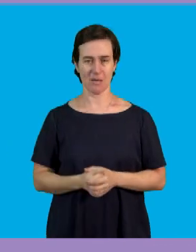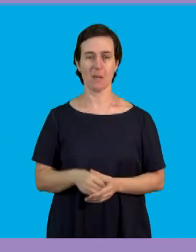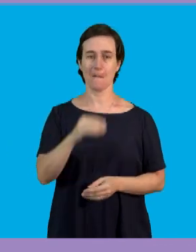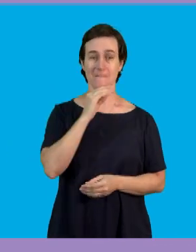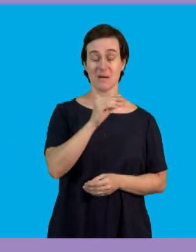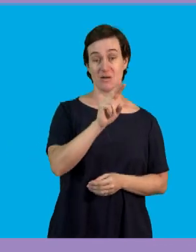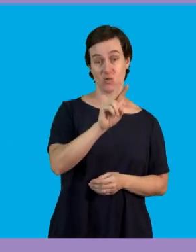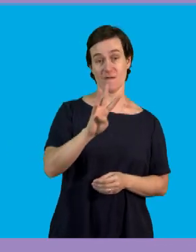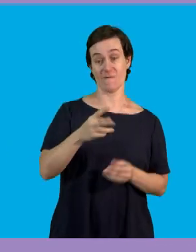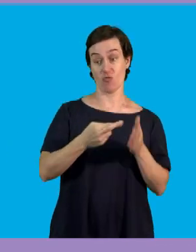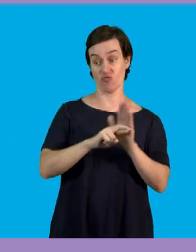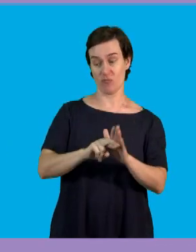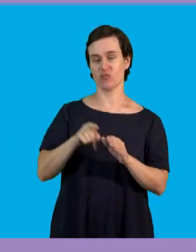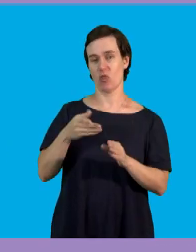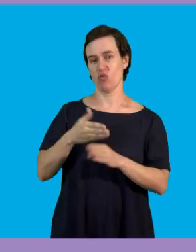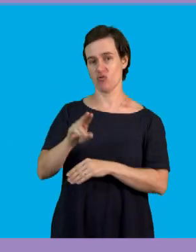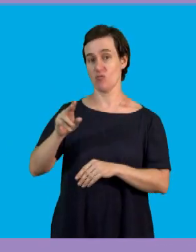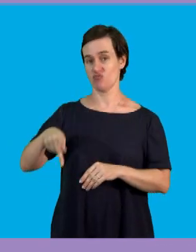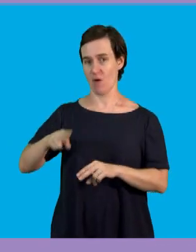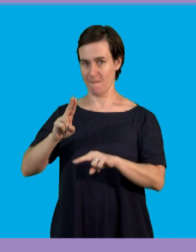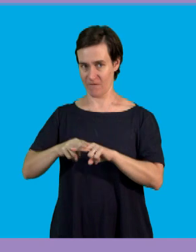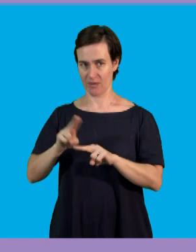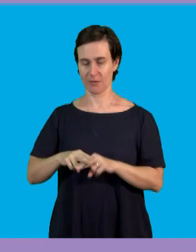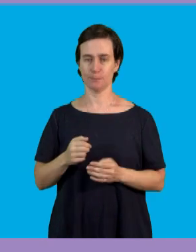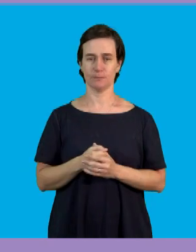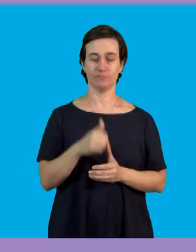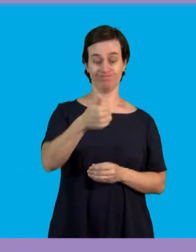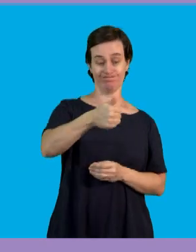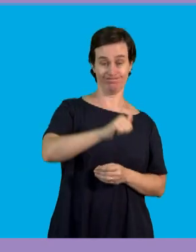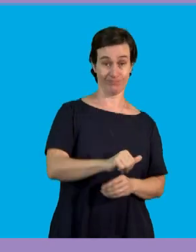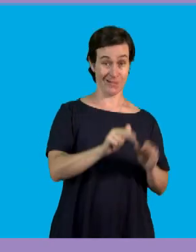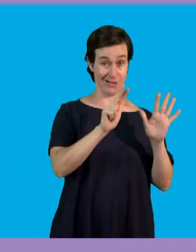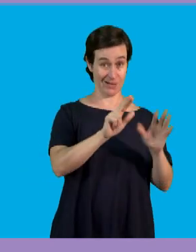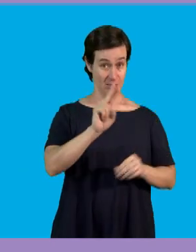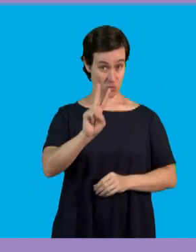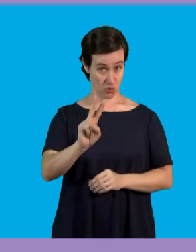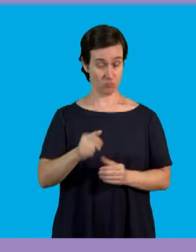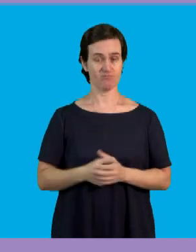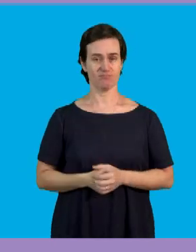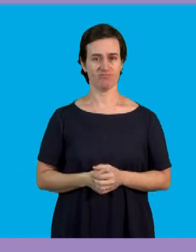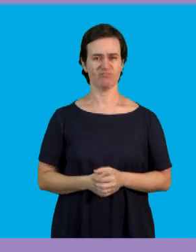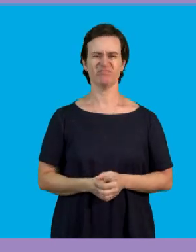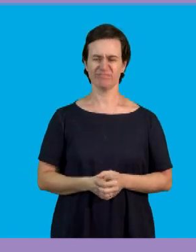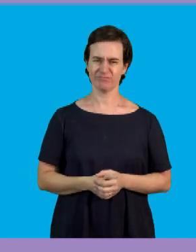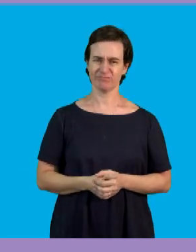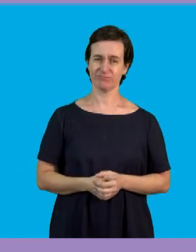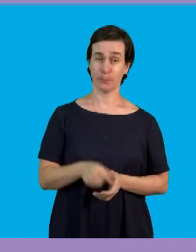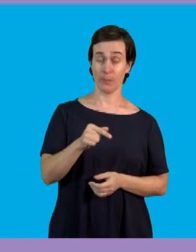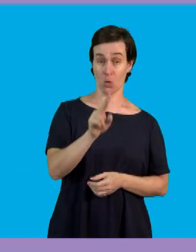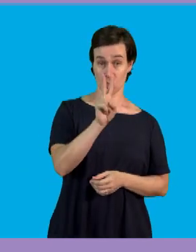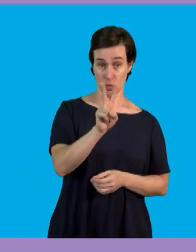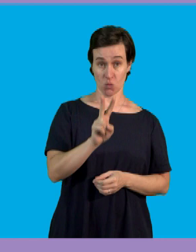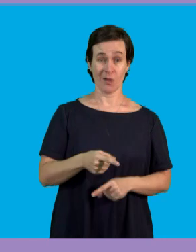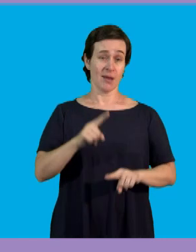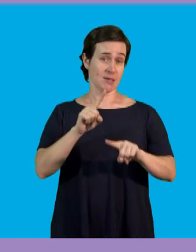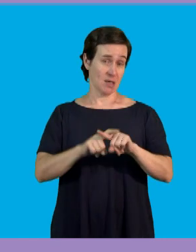represented as its prime factors. Then we're going to move on to 82, and that's going to be